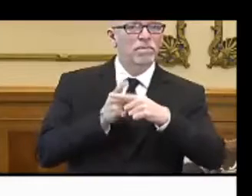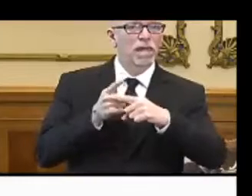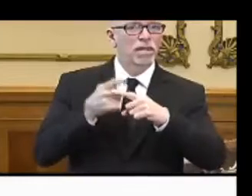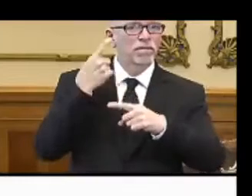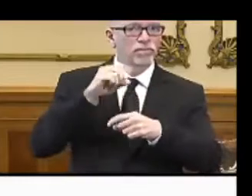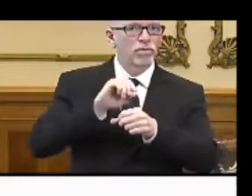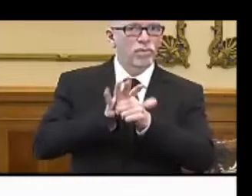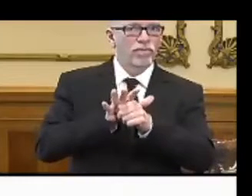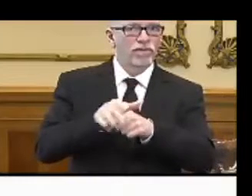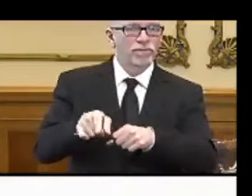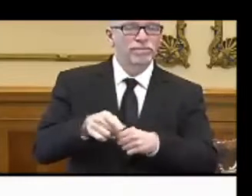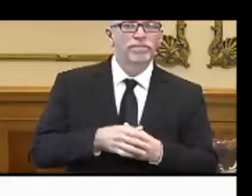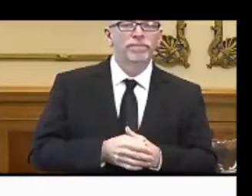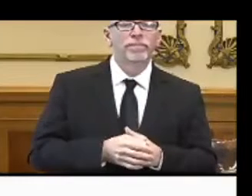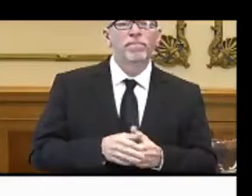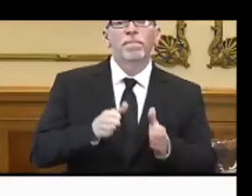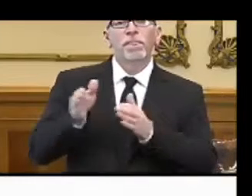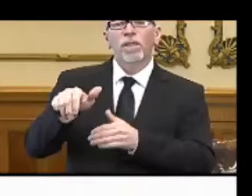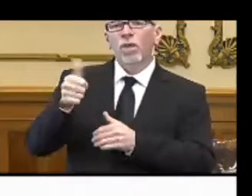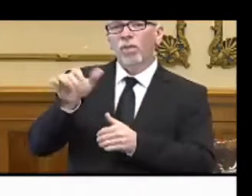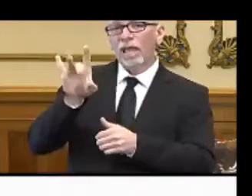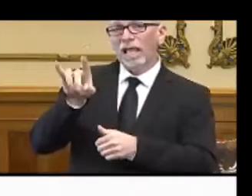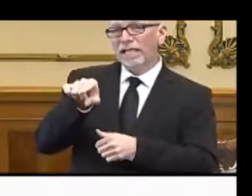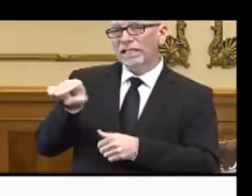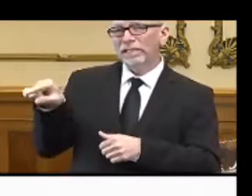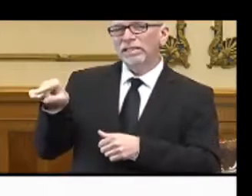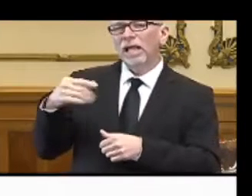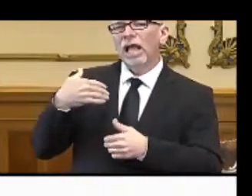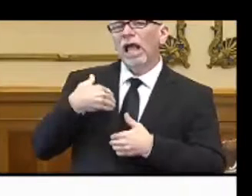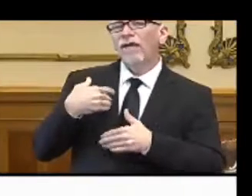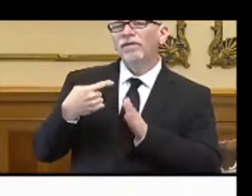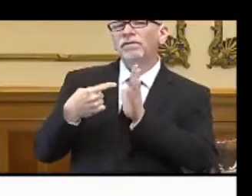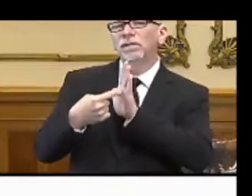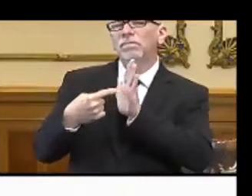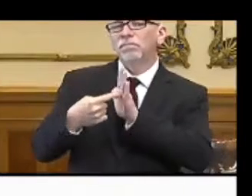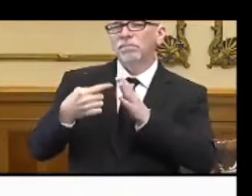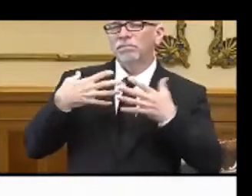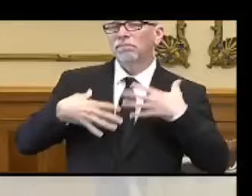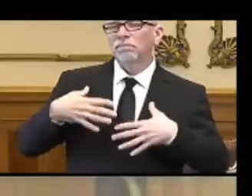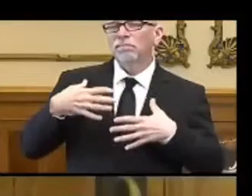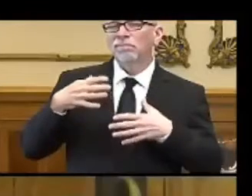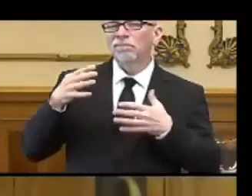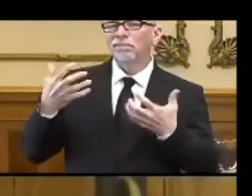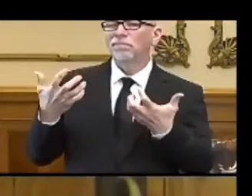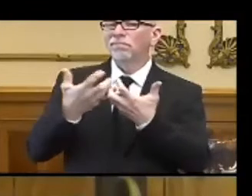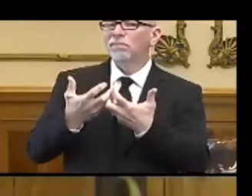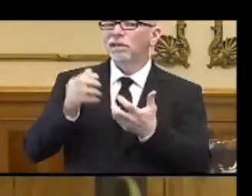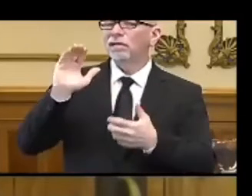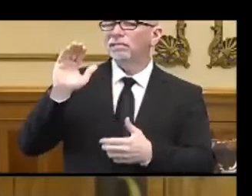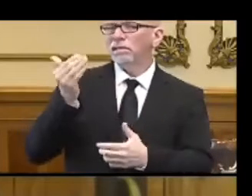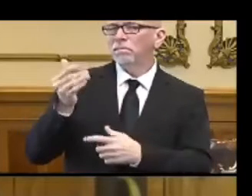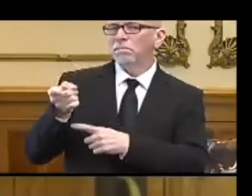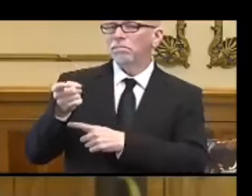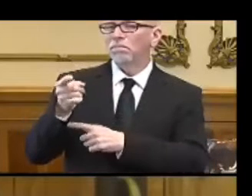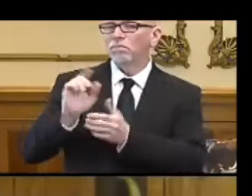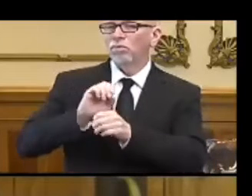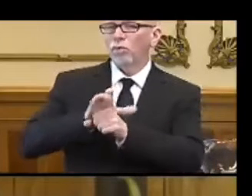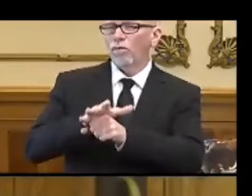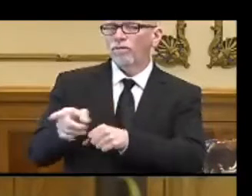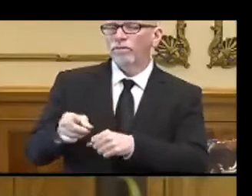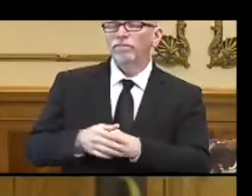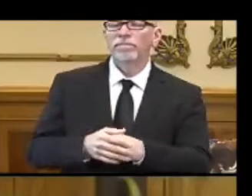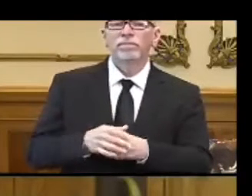for COVID-19, and the other 8 had symptoms compatible with COVID-19. This is a tragedy for